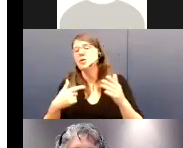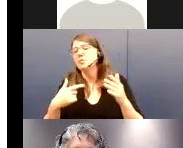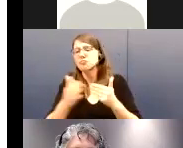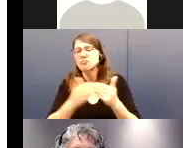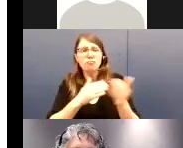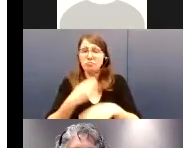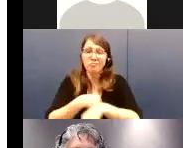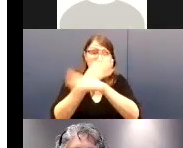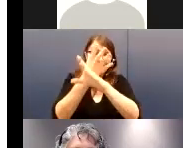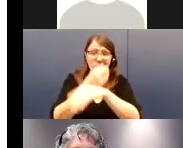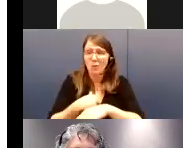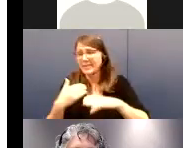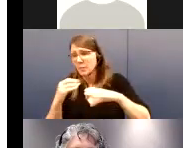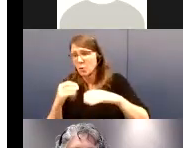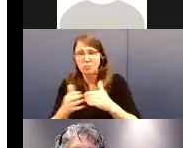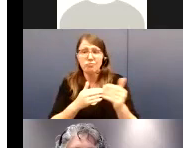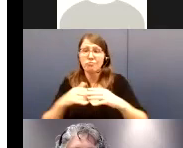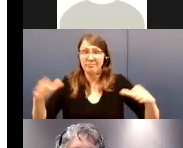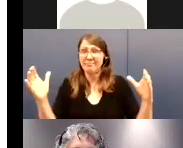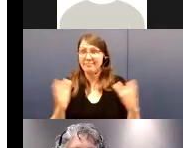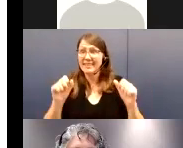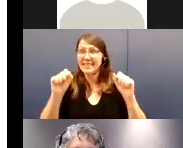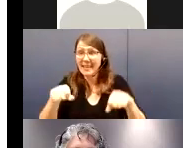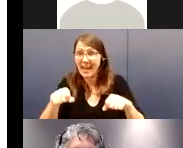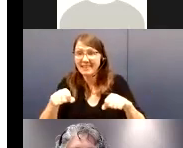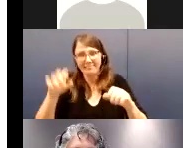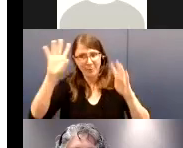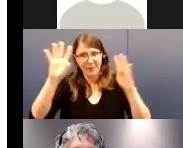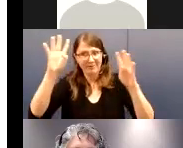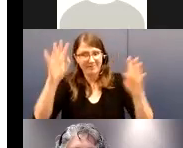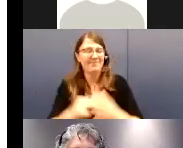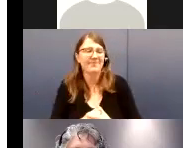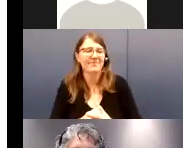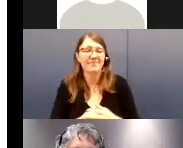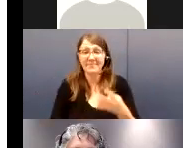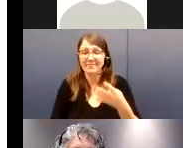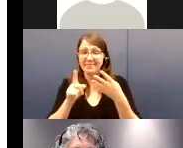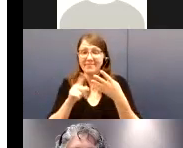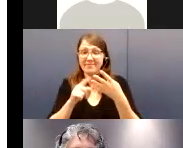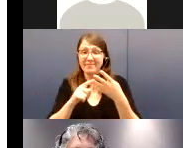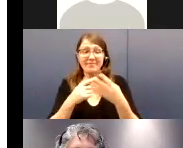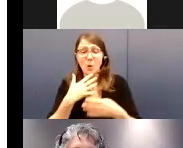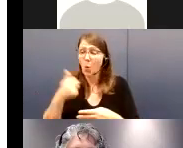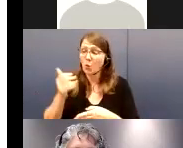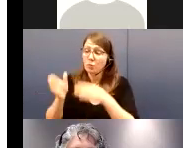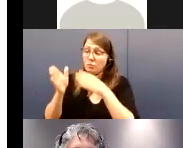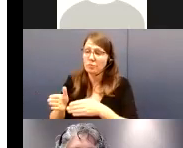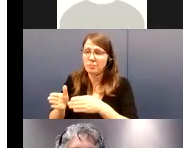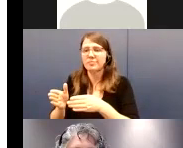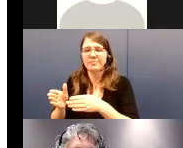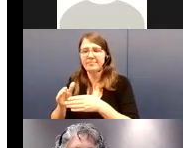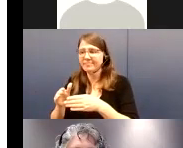can get creative about it. Welcome to elder mediation. The older adult doesn't have capacity or can't be present,